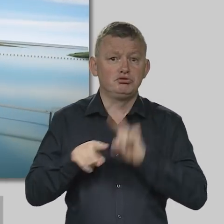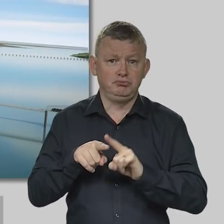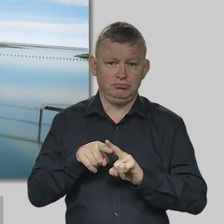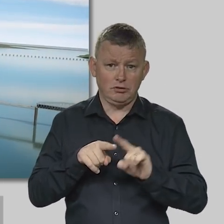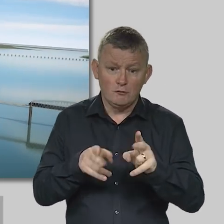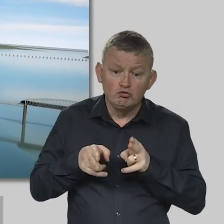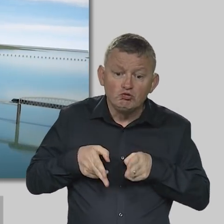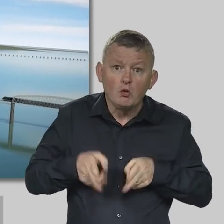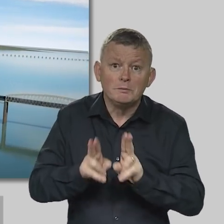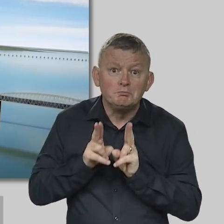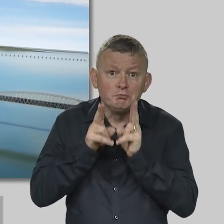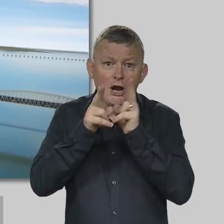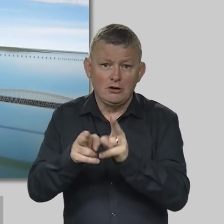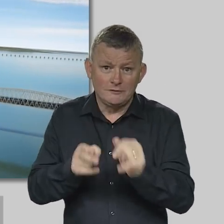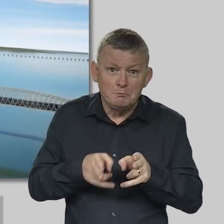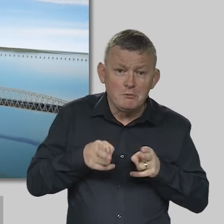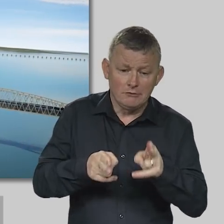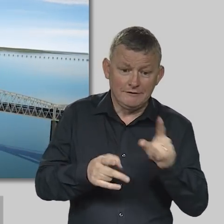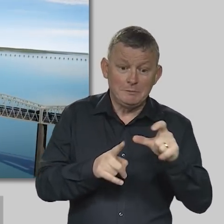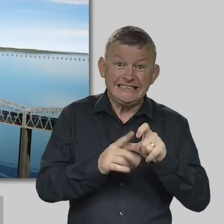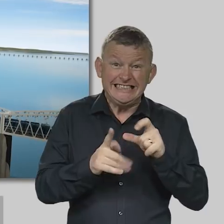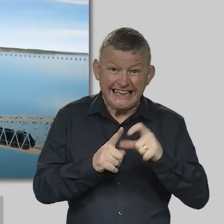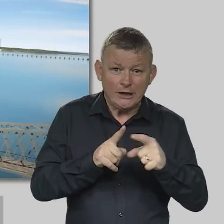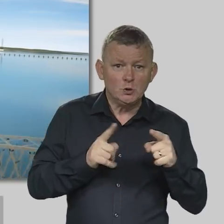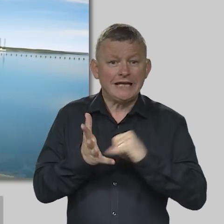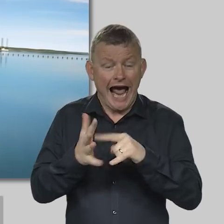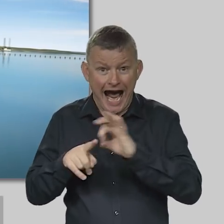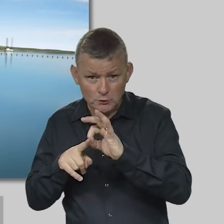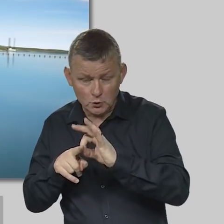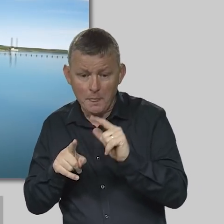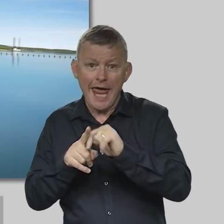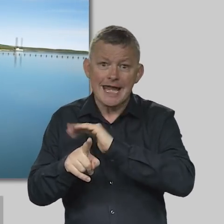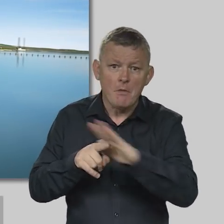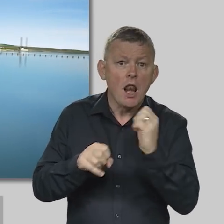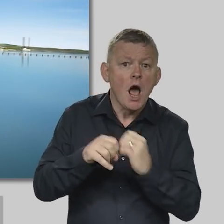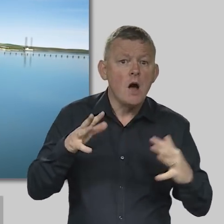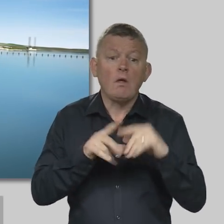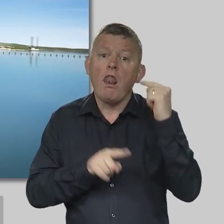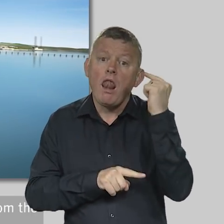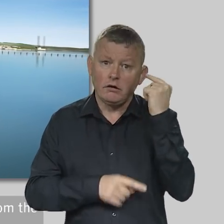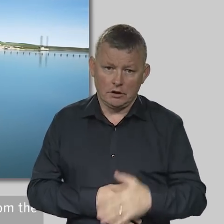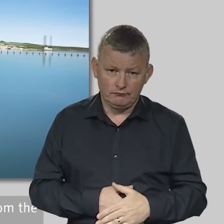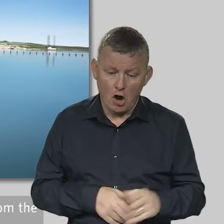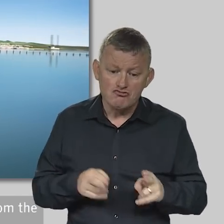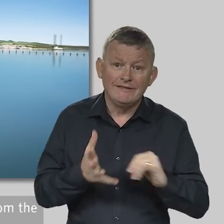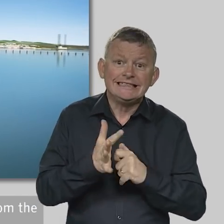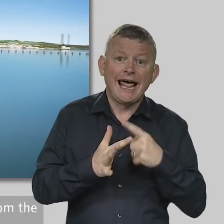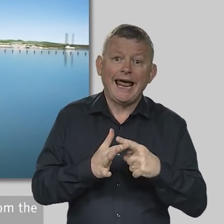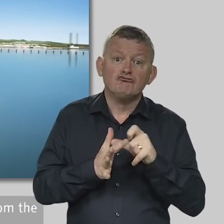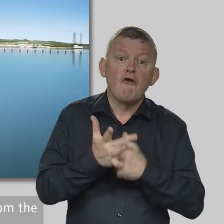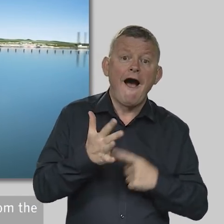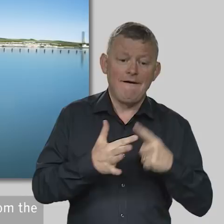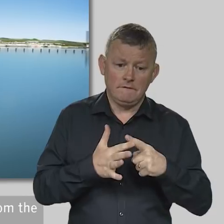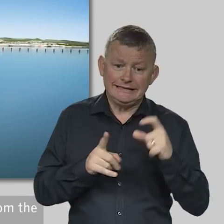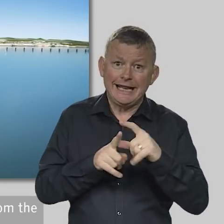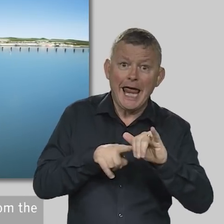and iconic rail bridge connect Dundee to St Andrews, Edinburgh, Glasgow and London. On Riverside Drive,